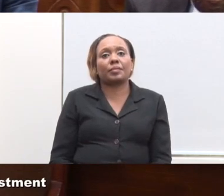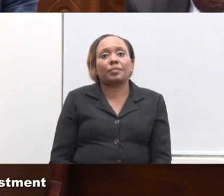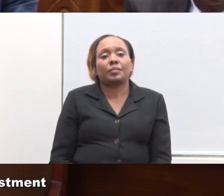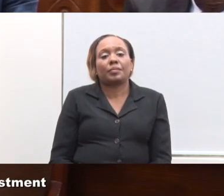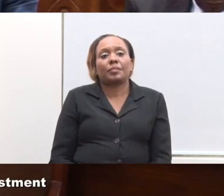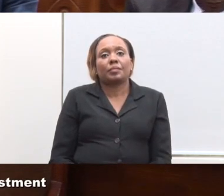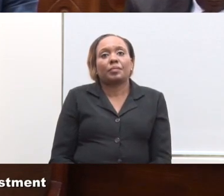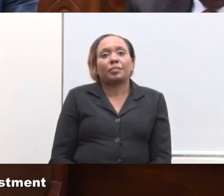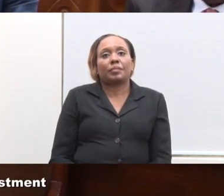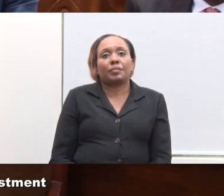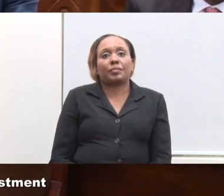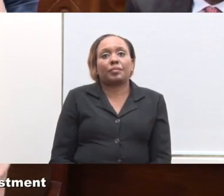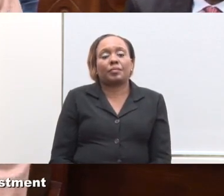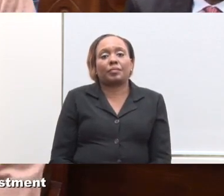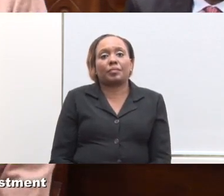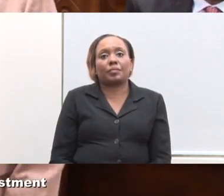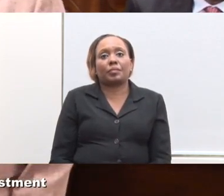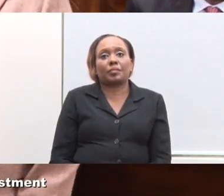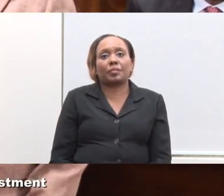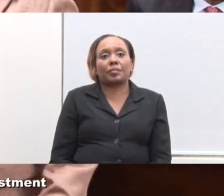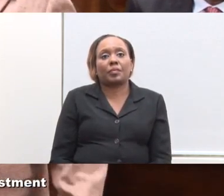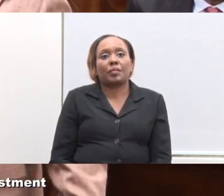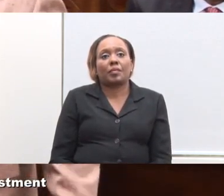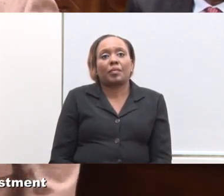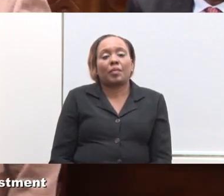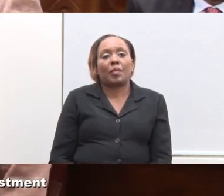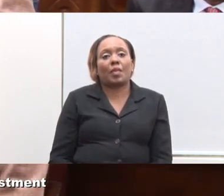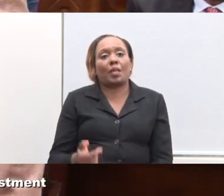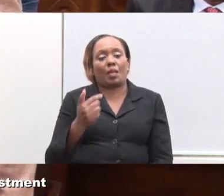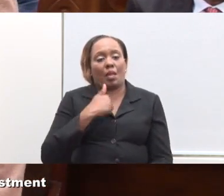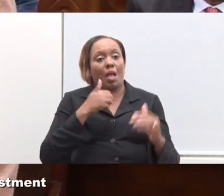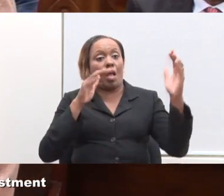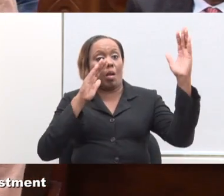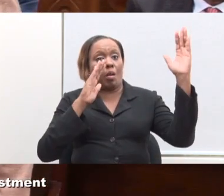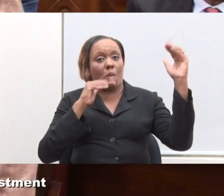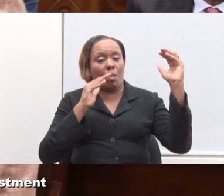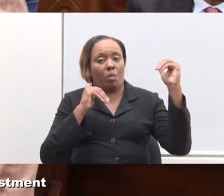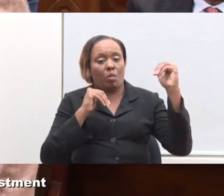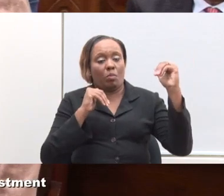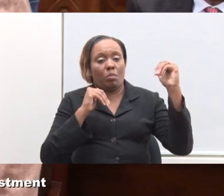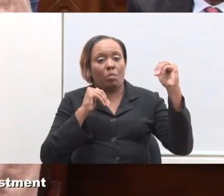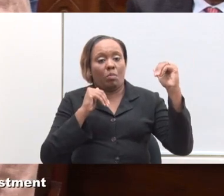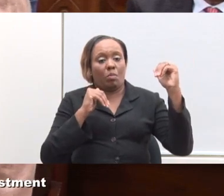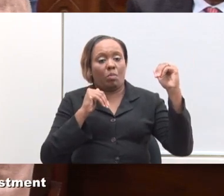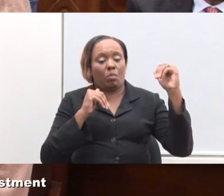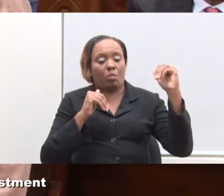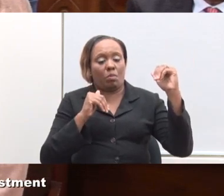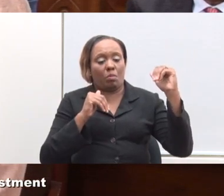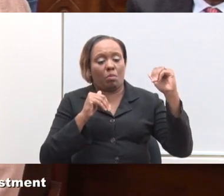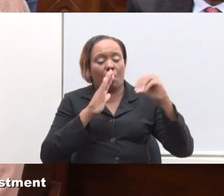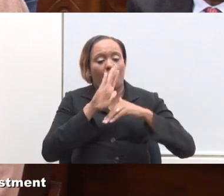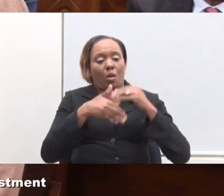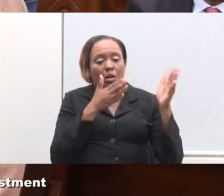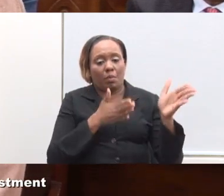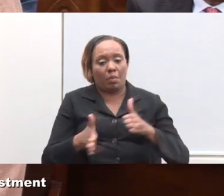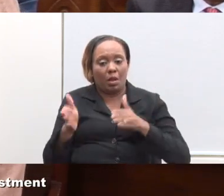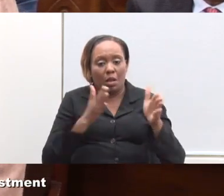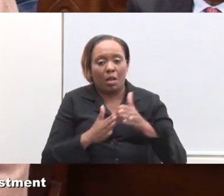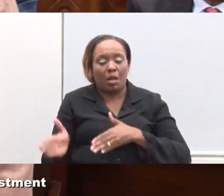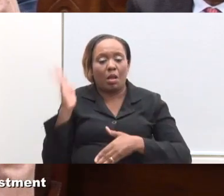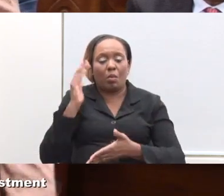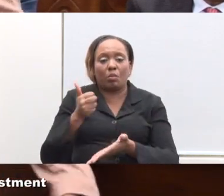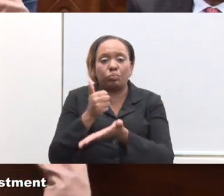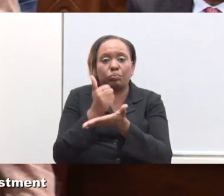that these initiatives will go a long way to blunting the consequences on ordinary